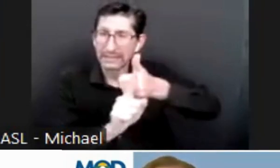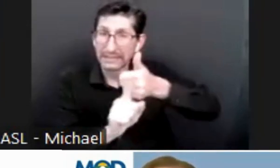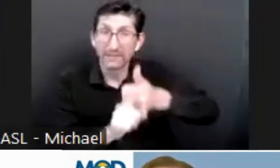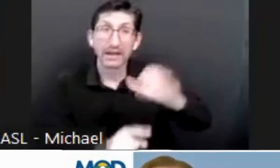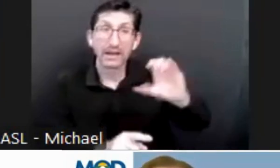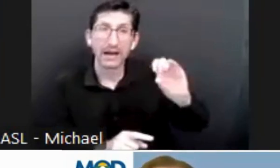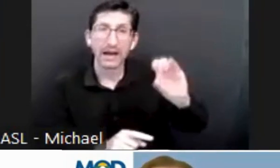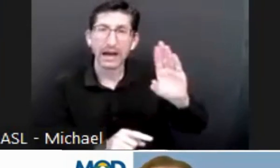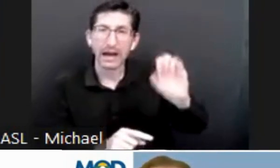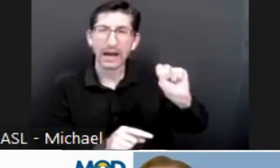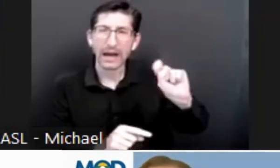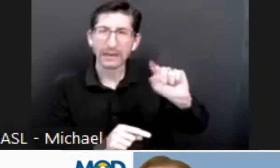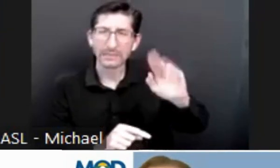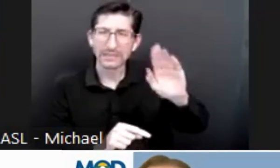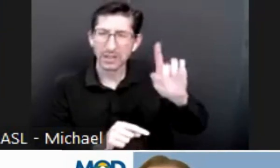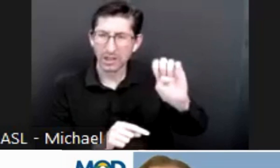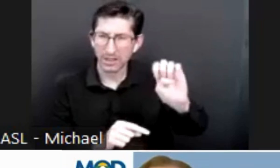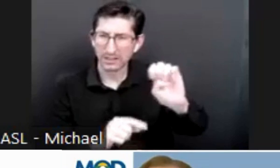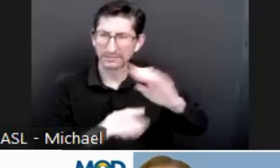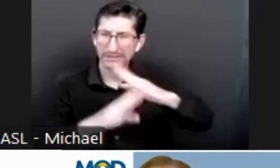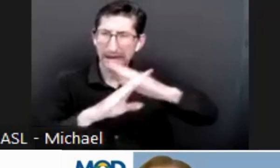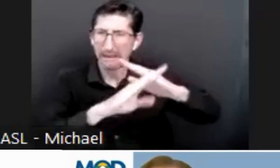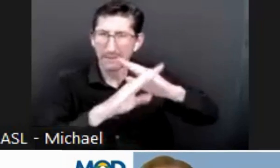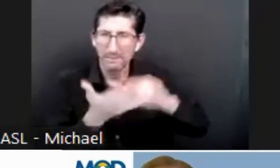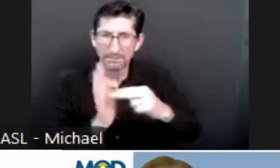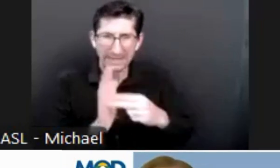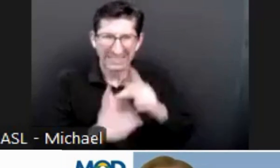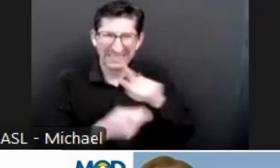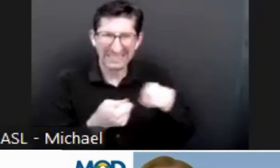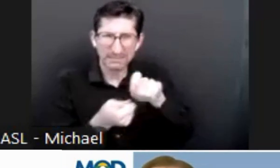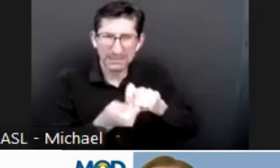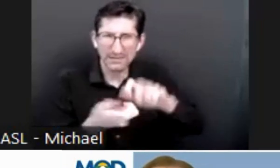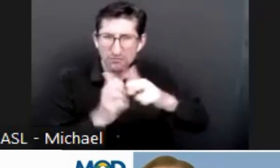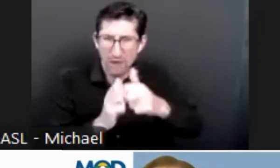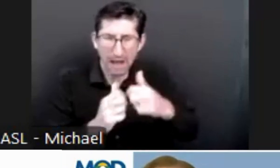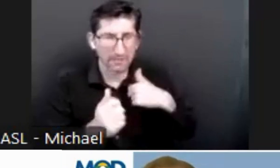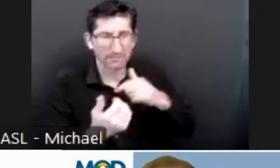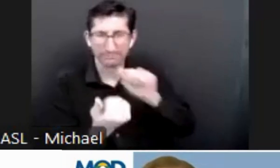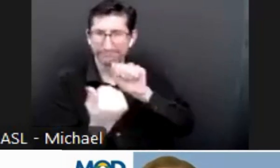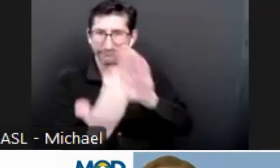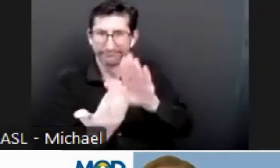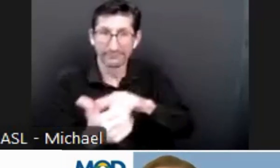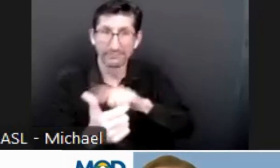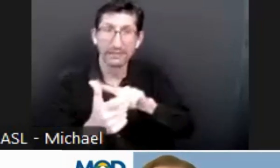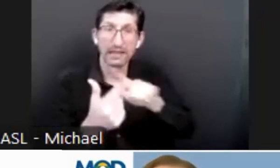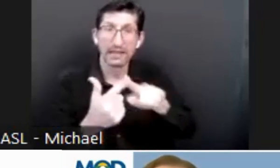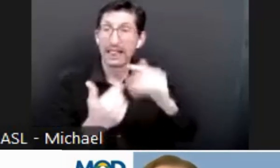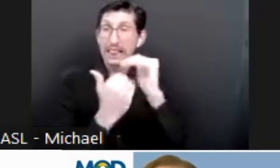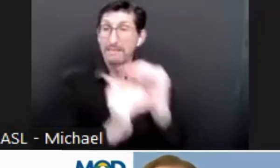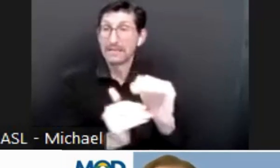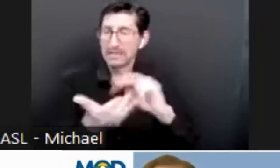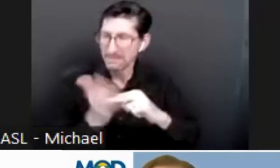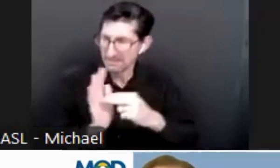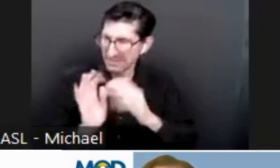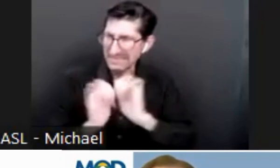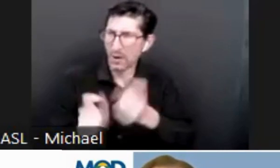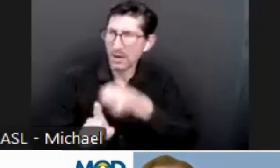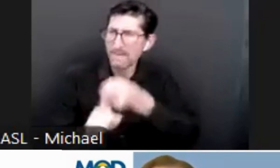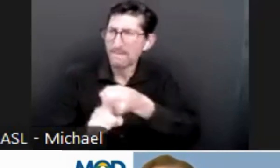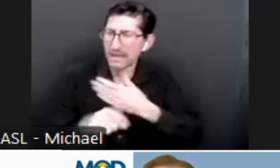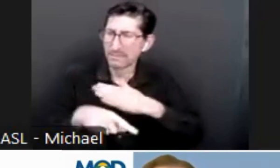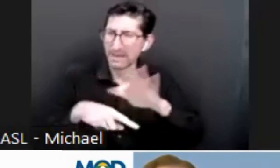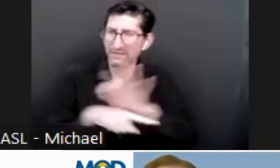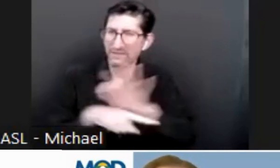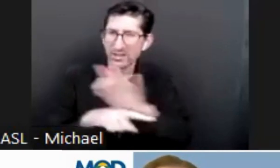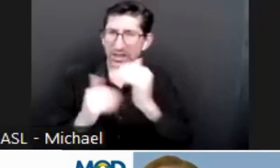specific challenge you are facing with the current housing policy or structure. The limitations are your functional limitations or